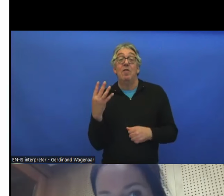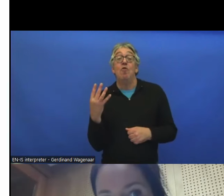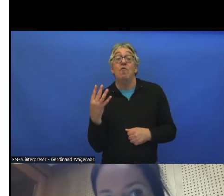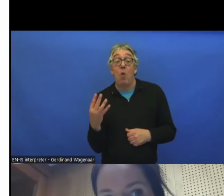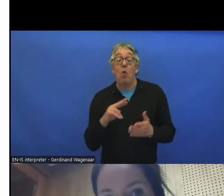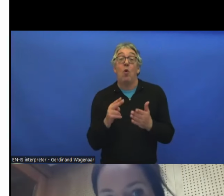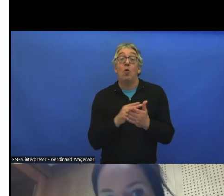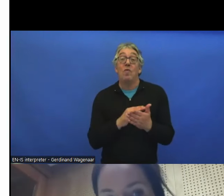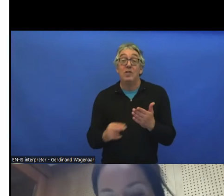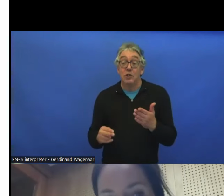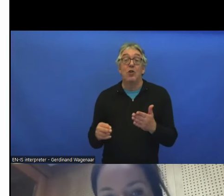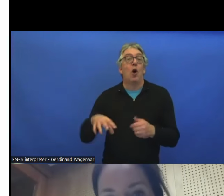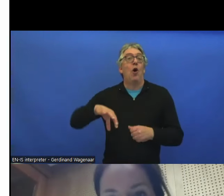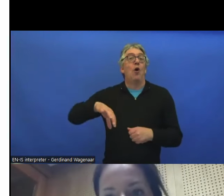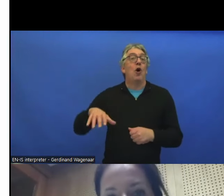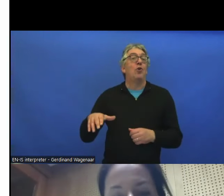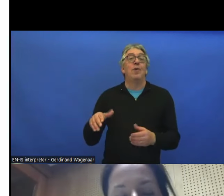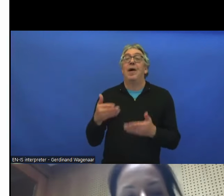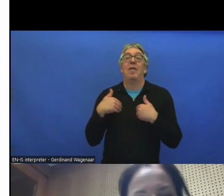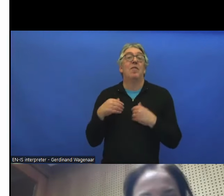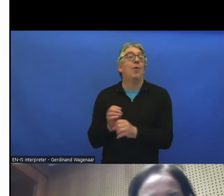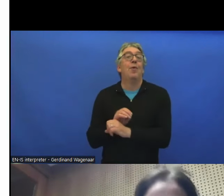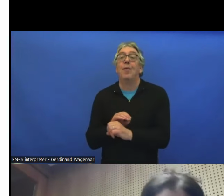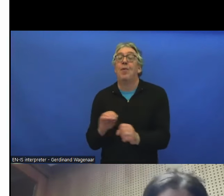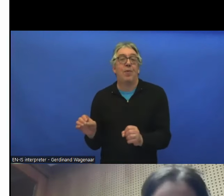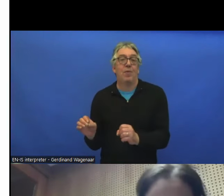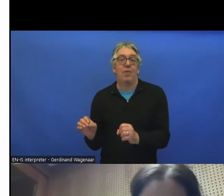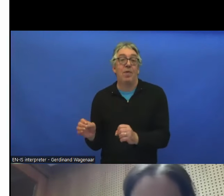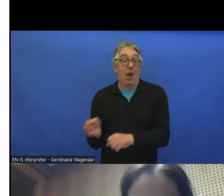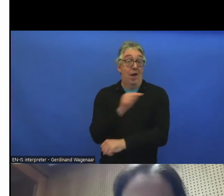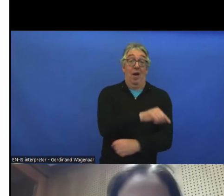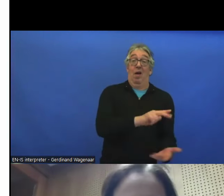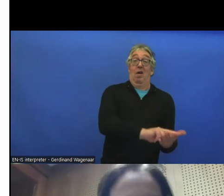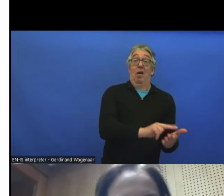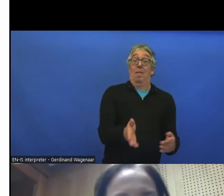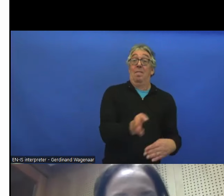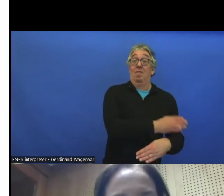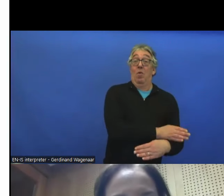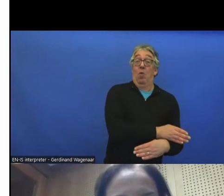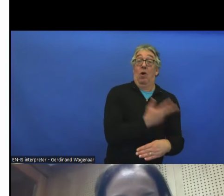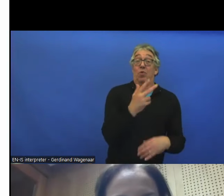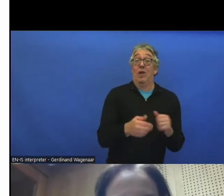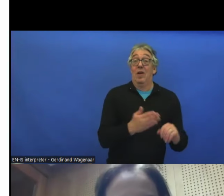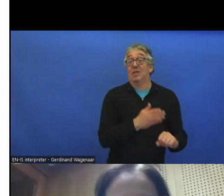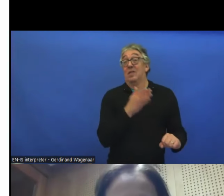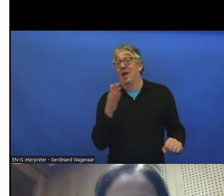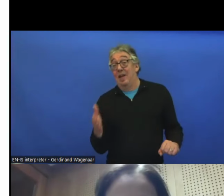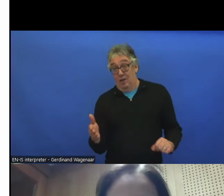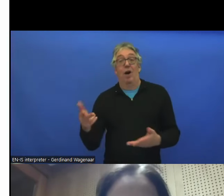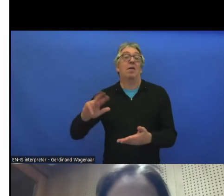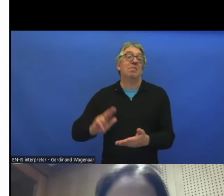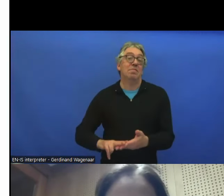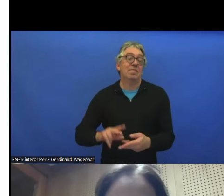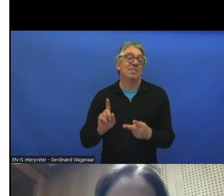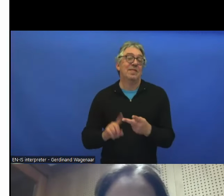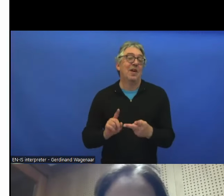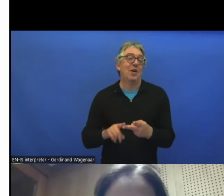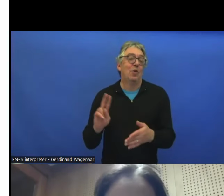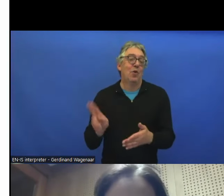but the 1951 convention ended up coming out earlier, clearly by its name. What this does,